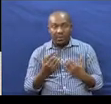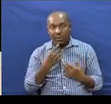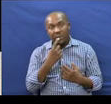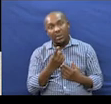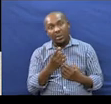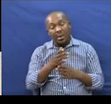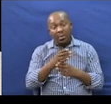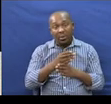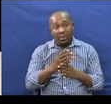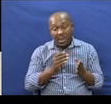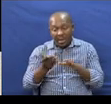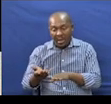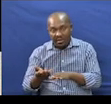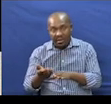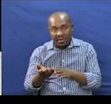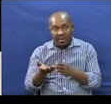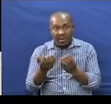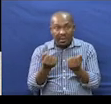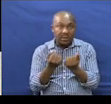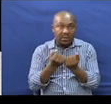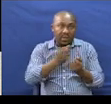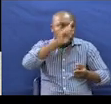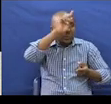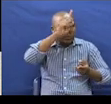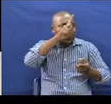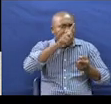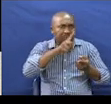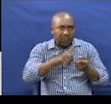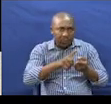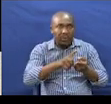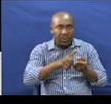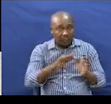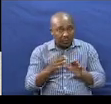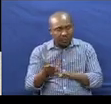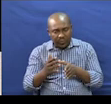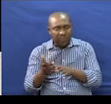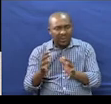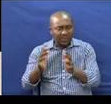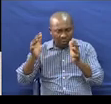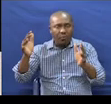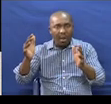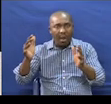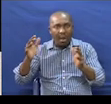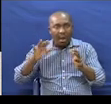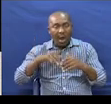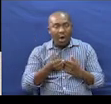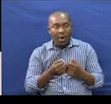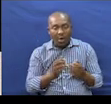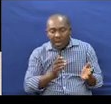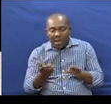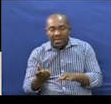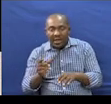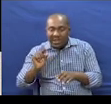high, this leads to the decline in populations. When the death rate is low, for the case